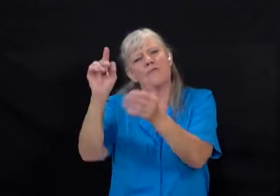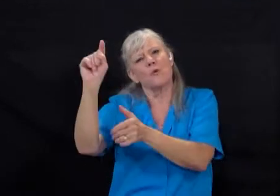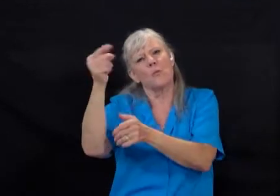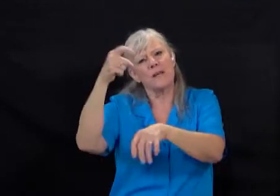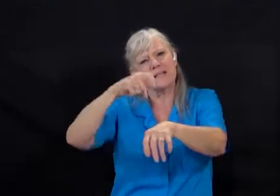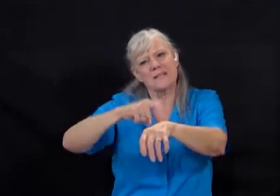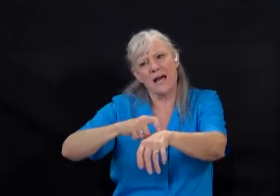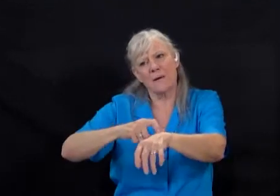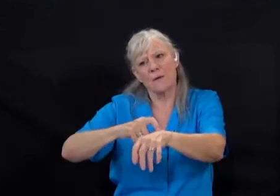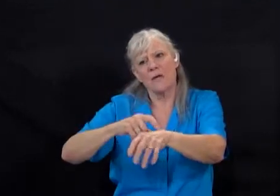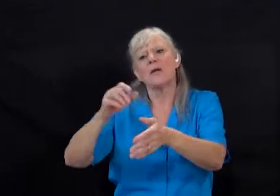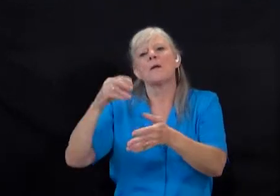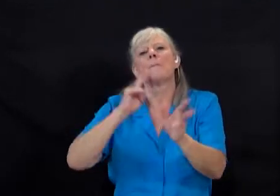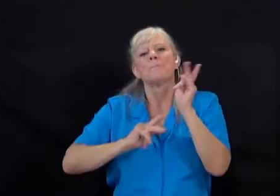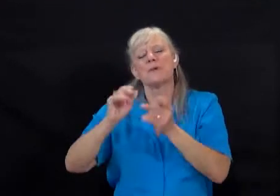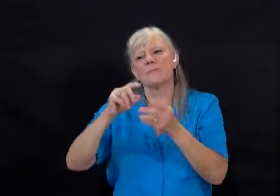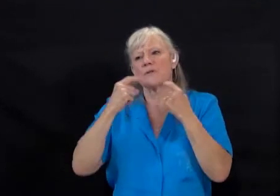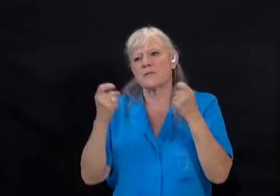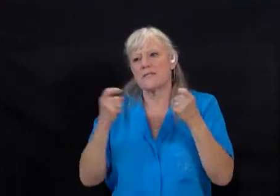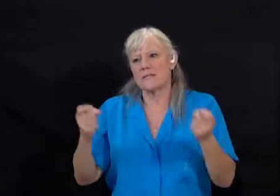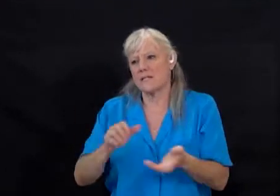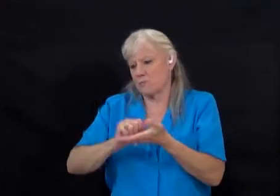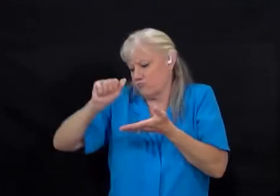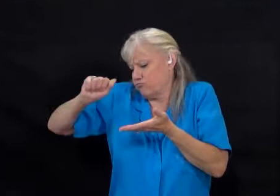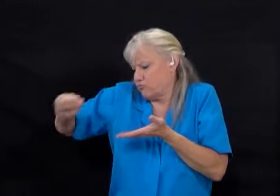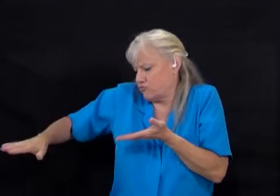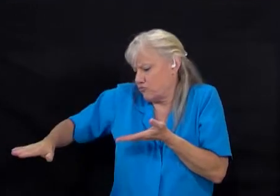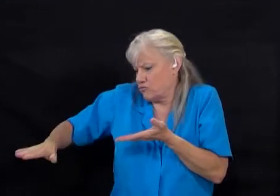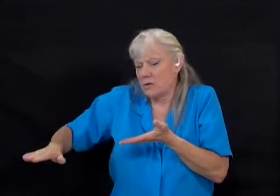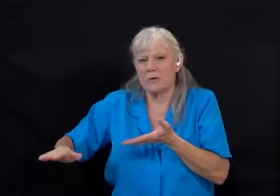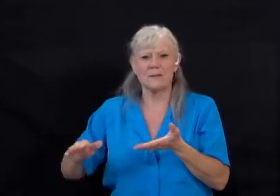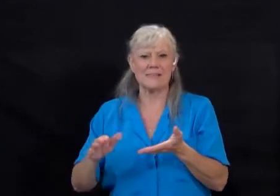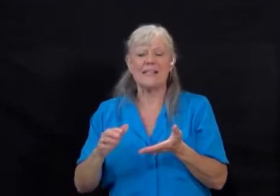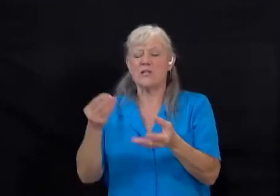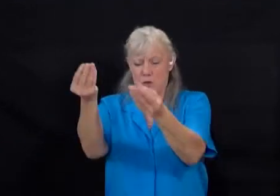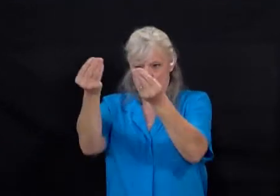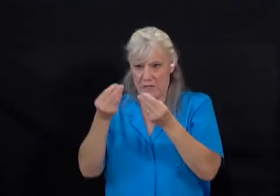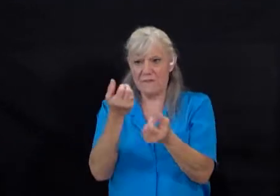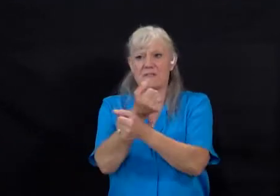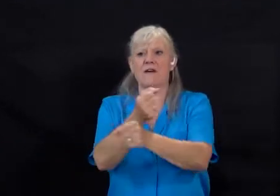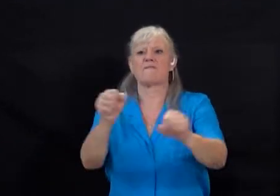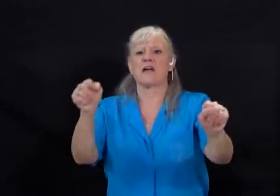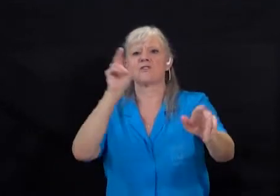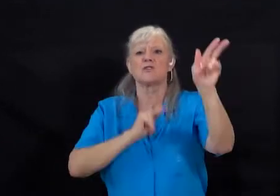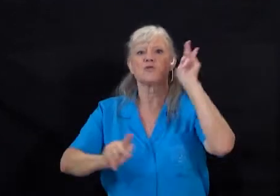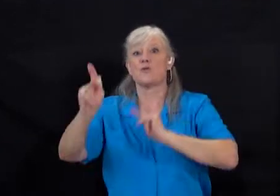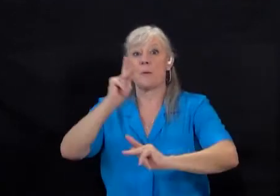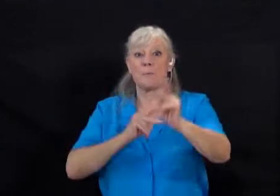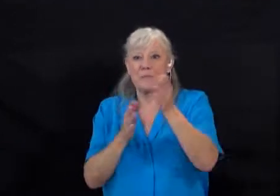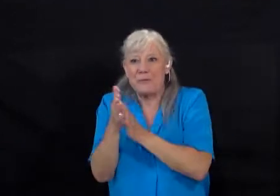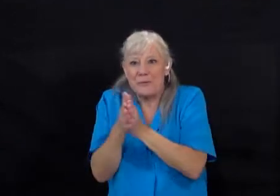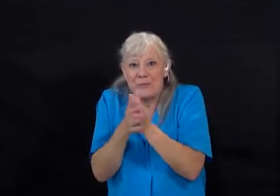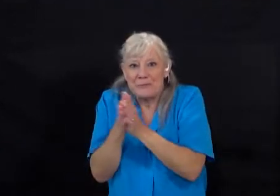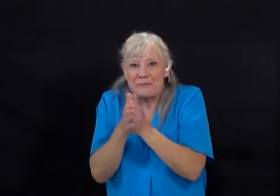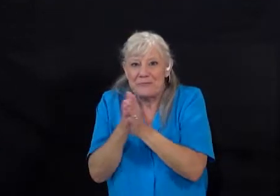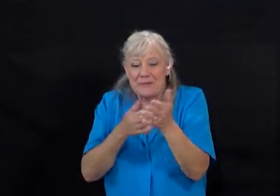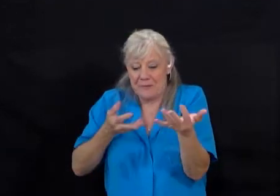appear a second time, not to take away sin, but to bring salvation to those who eagerly await